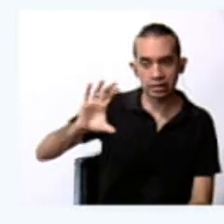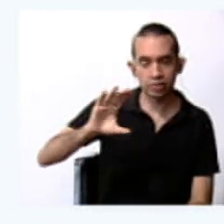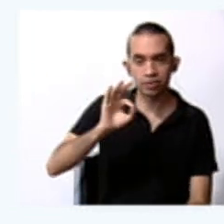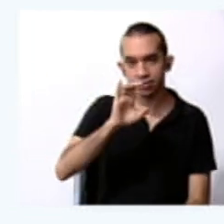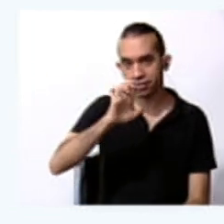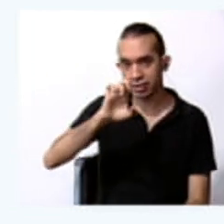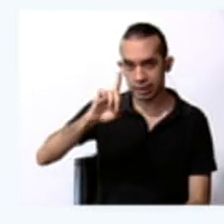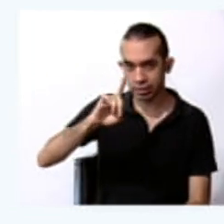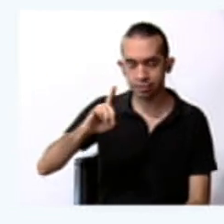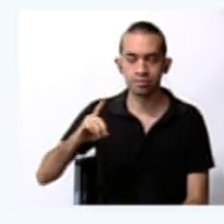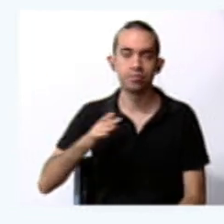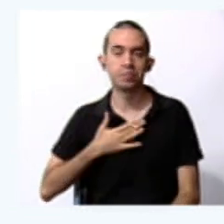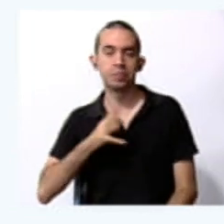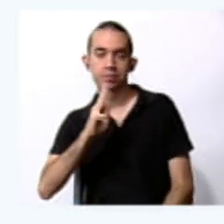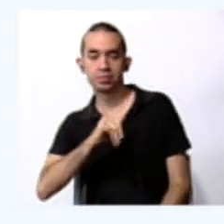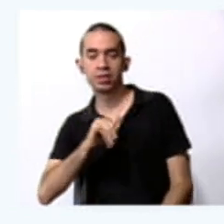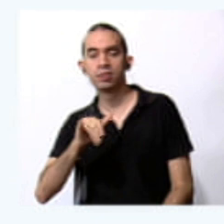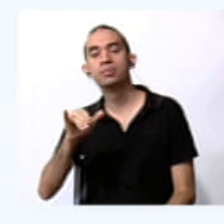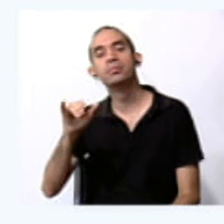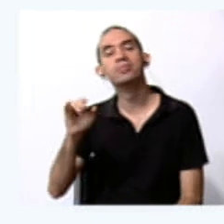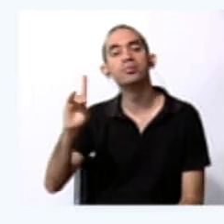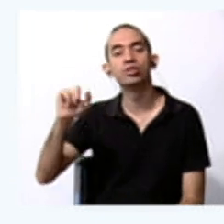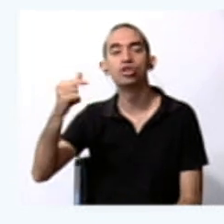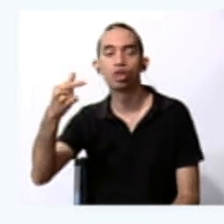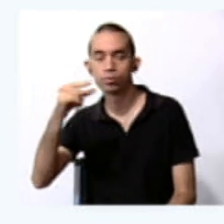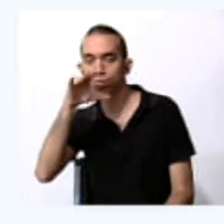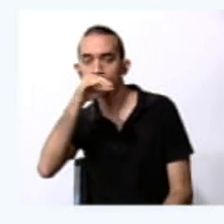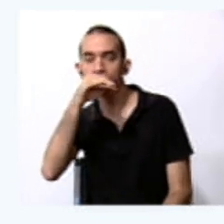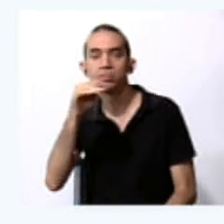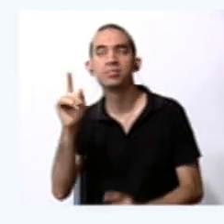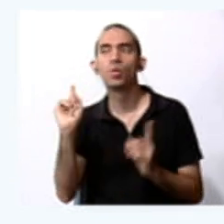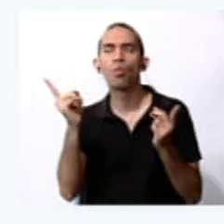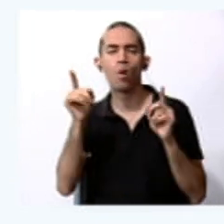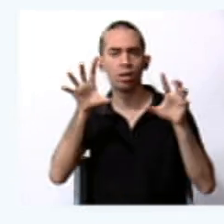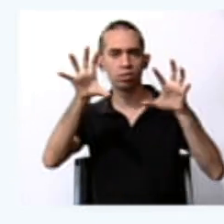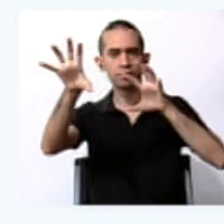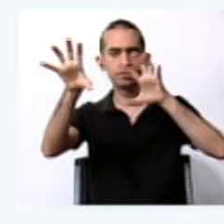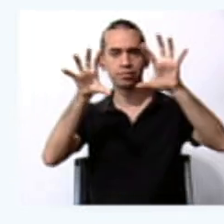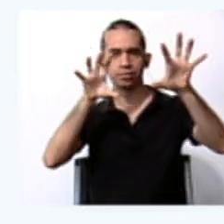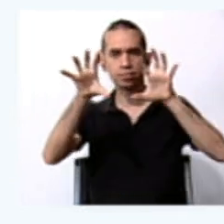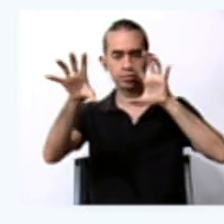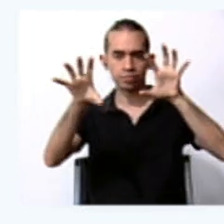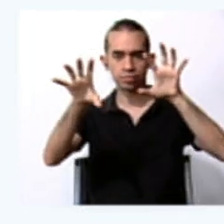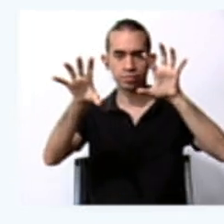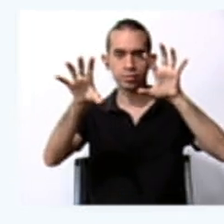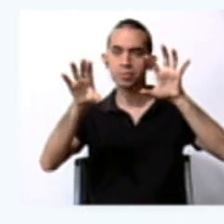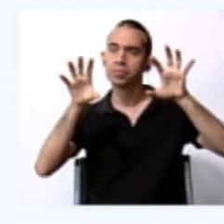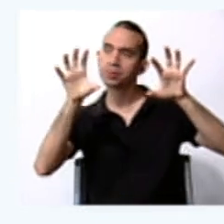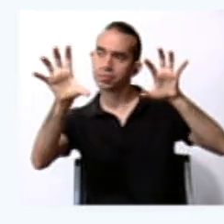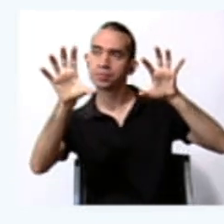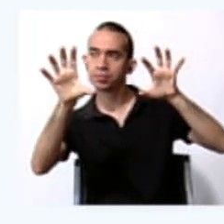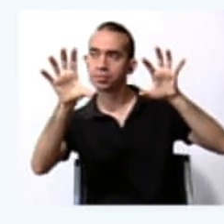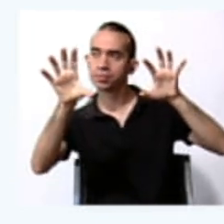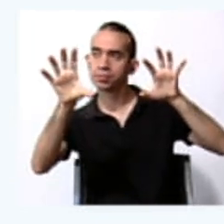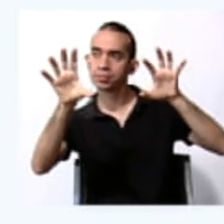picture represents the sentence, I feed my dog? Picture number one